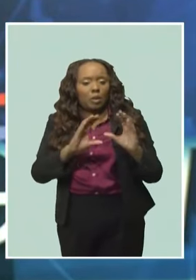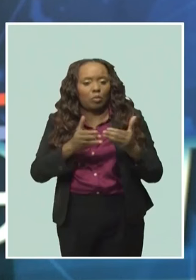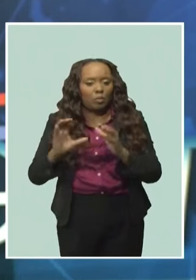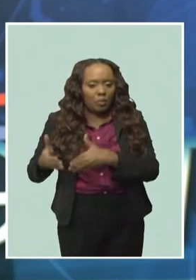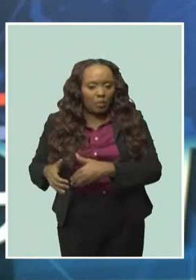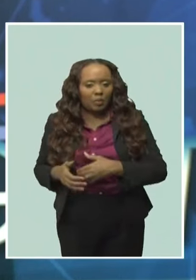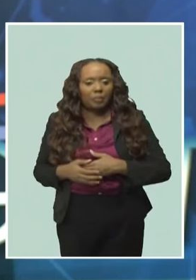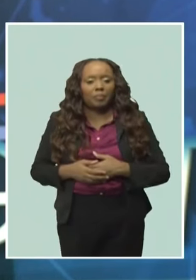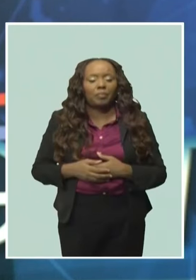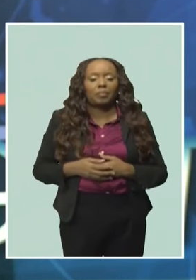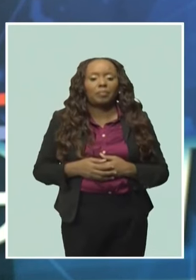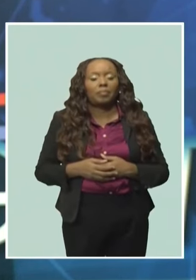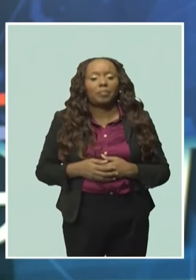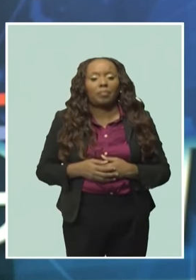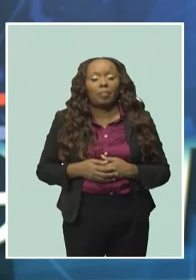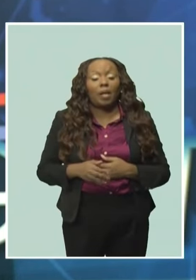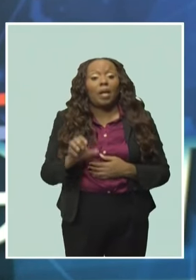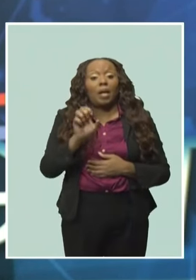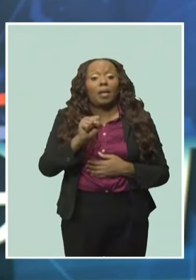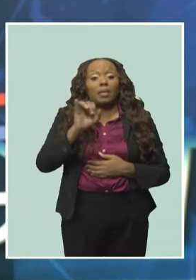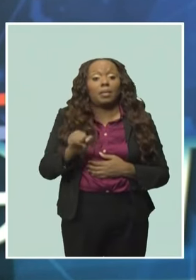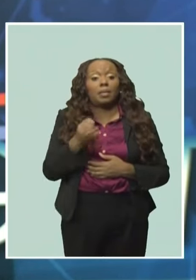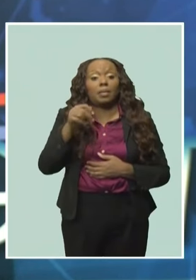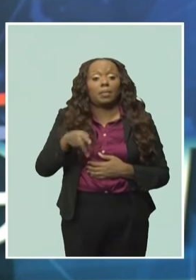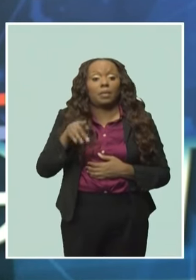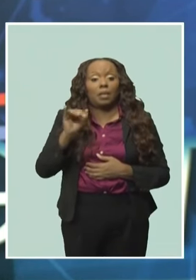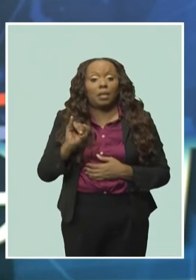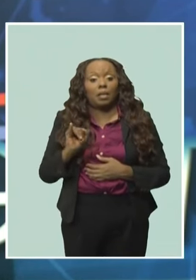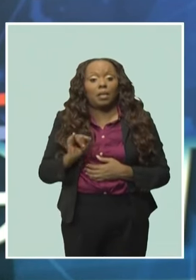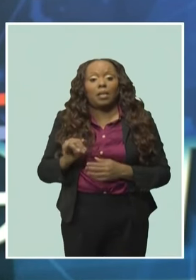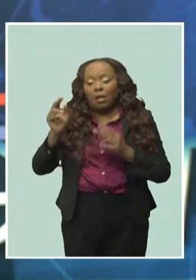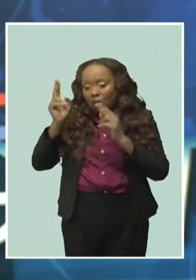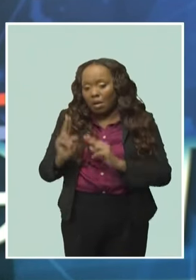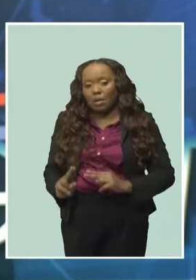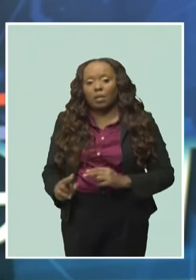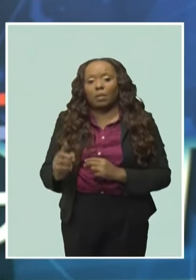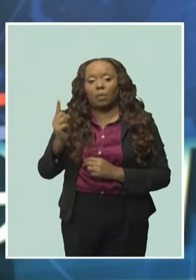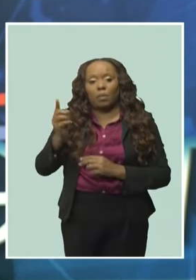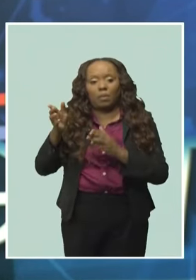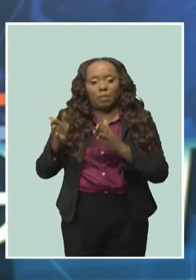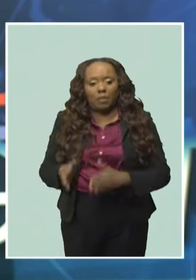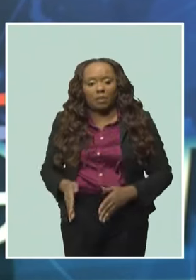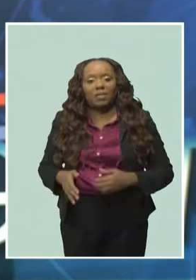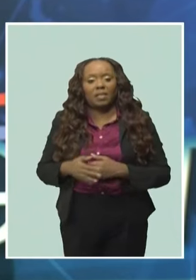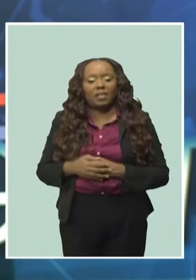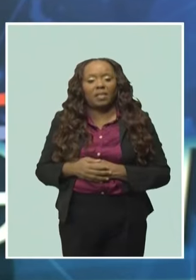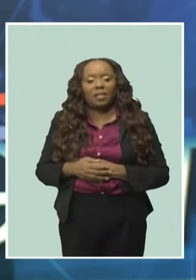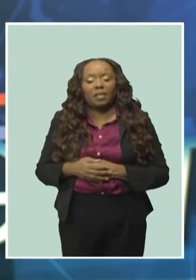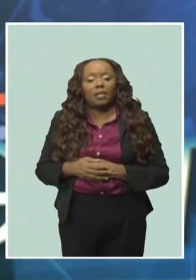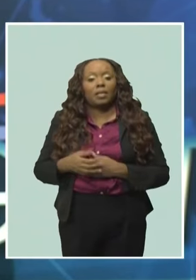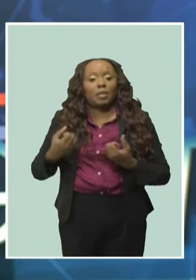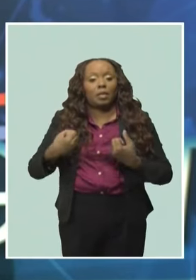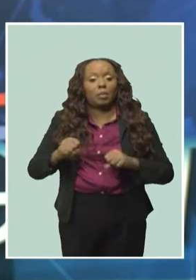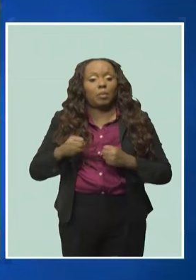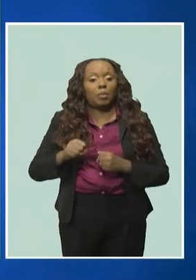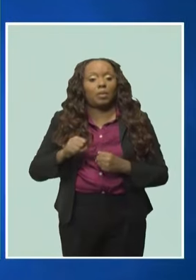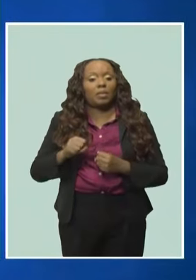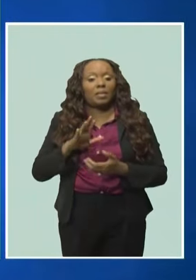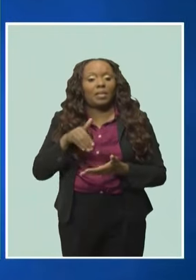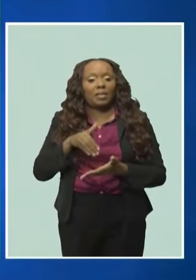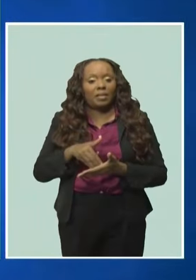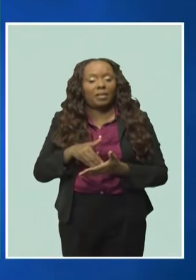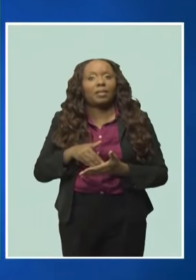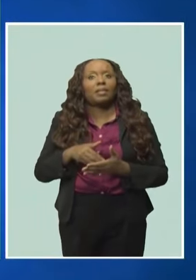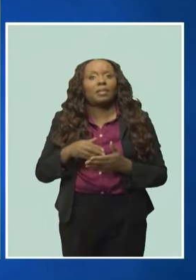Samuel Jackman Prescott Institute of Technology has honored one of its own. The sports center has been named after the late Jeffrey